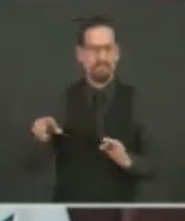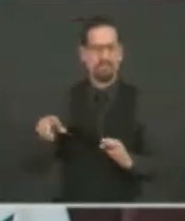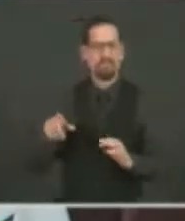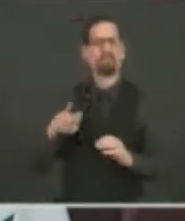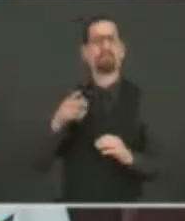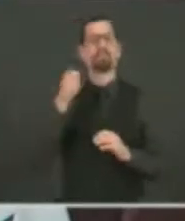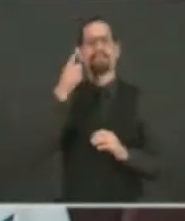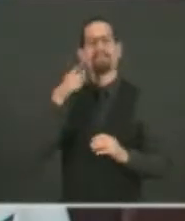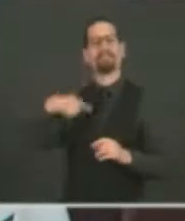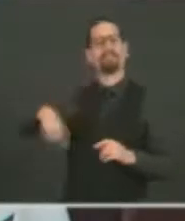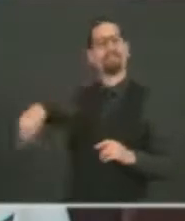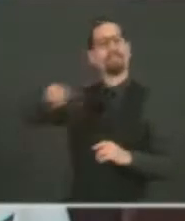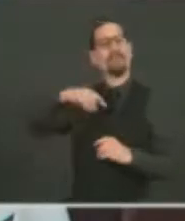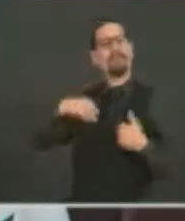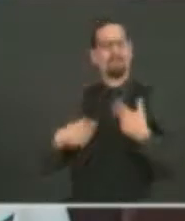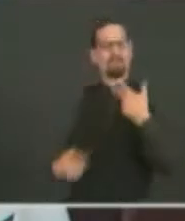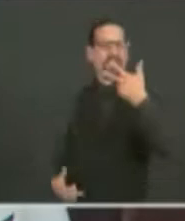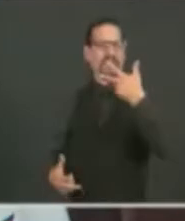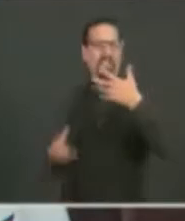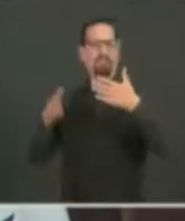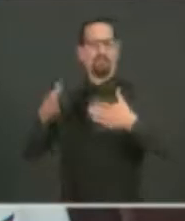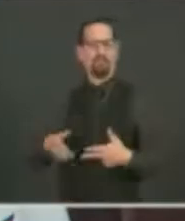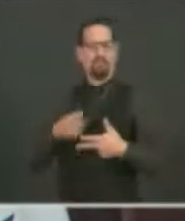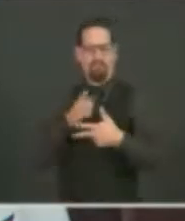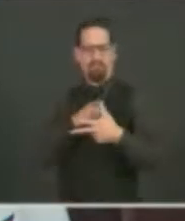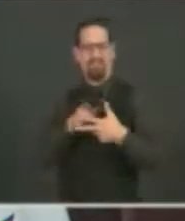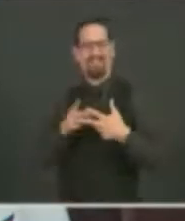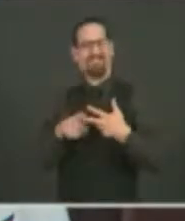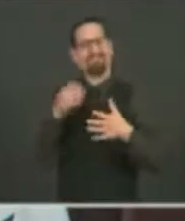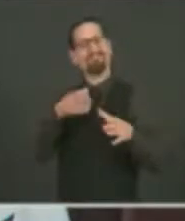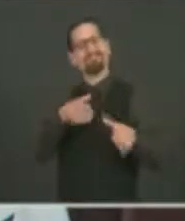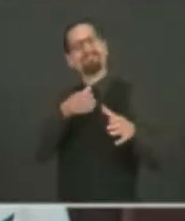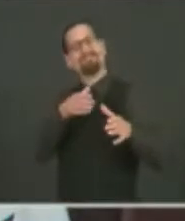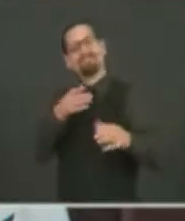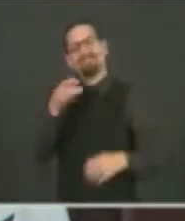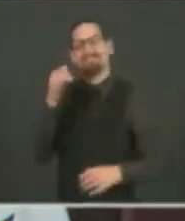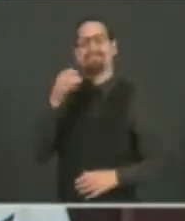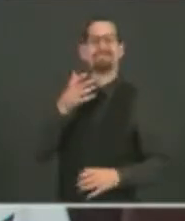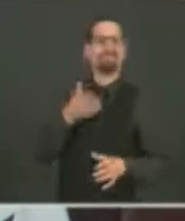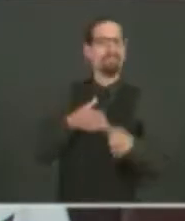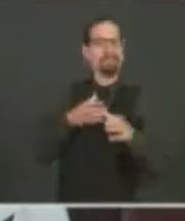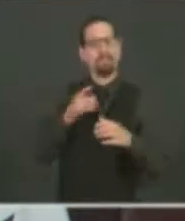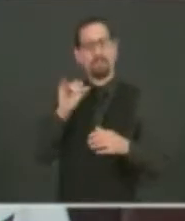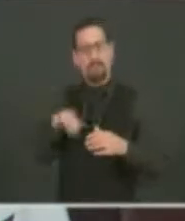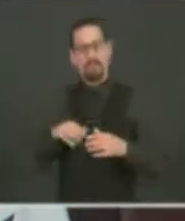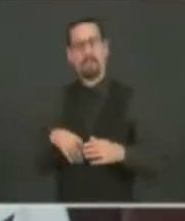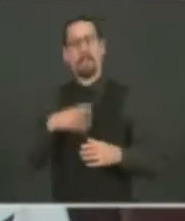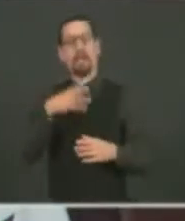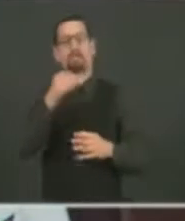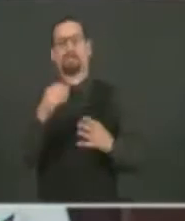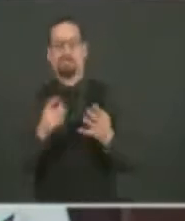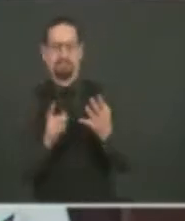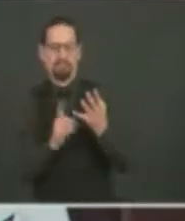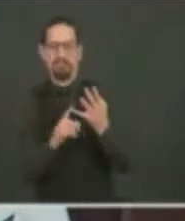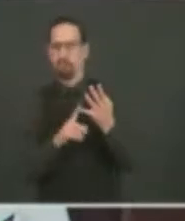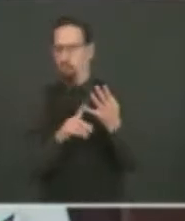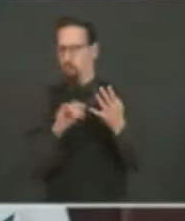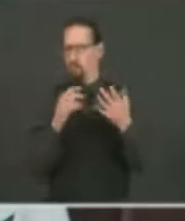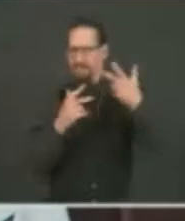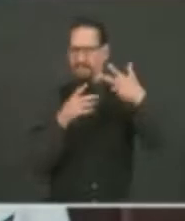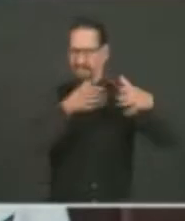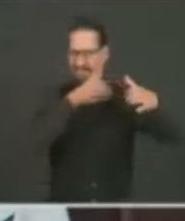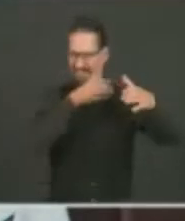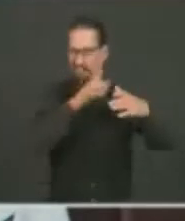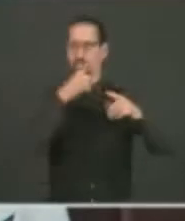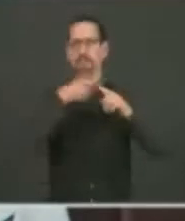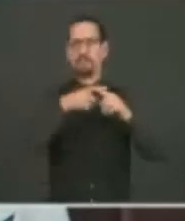their expertise, as well as a recent report from Harvard School of Public Health, which I would